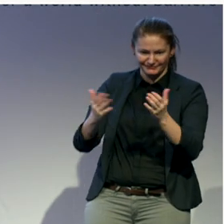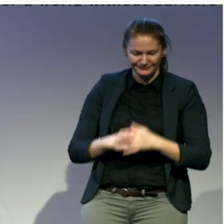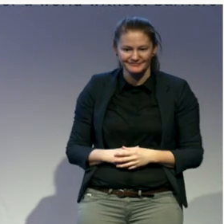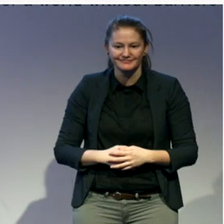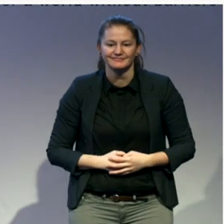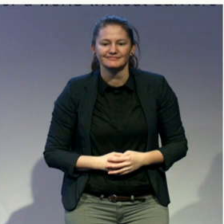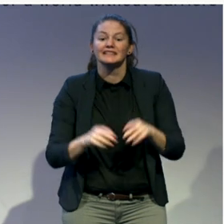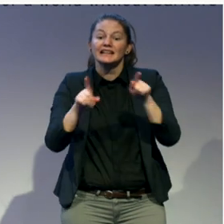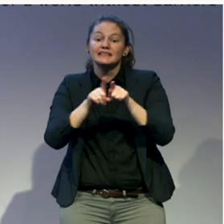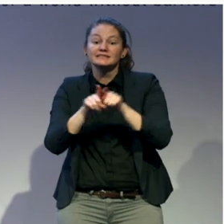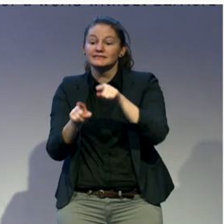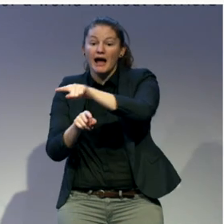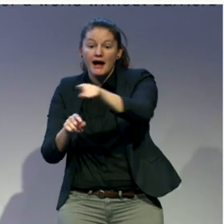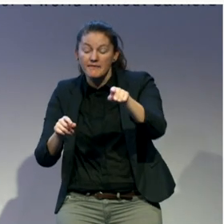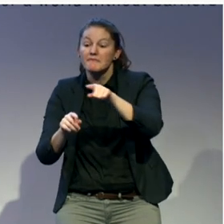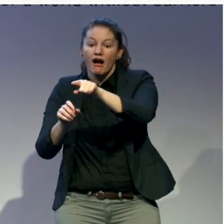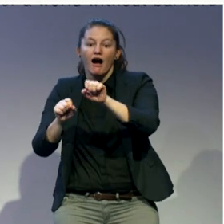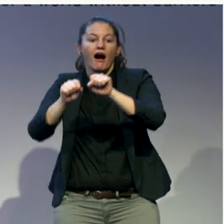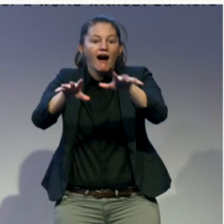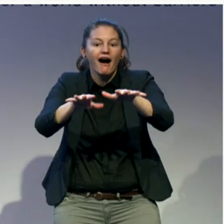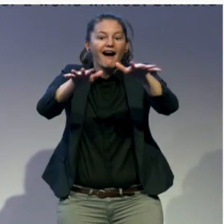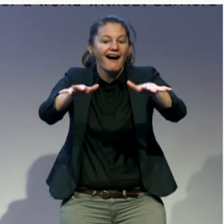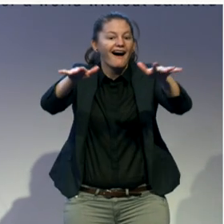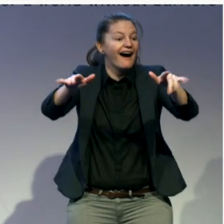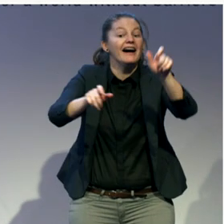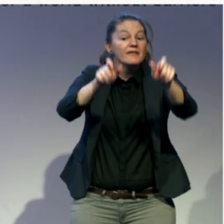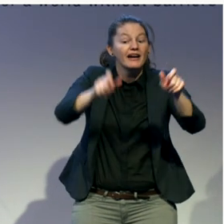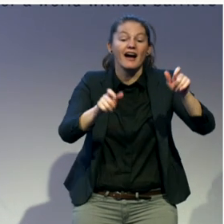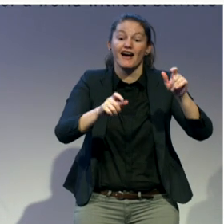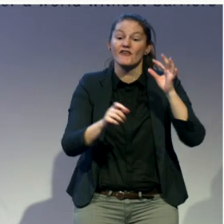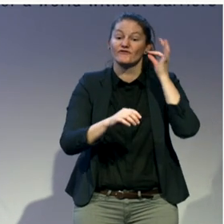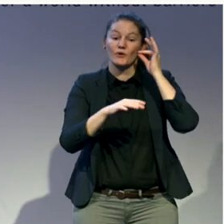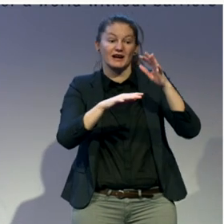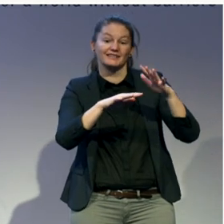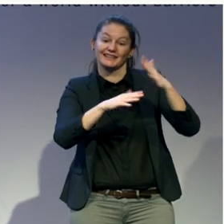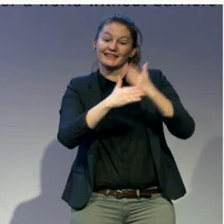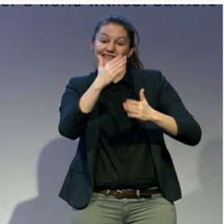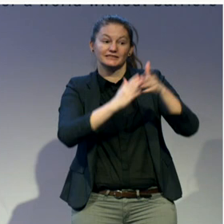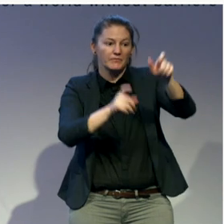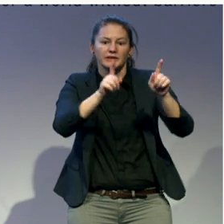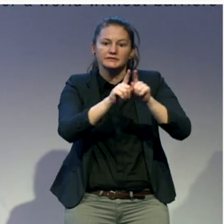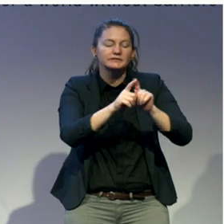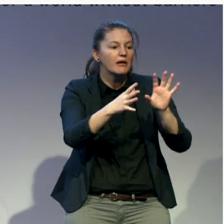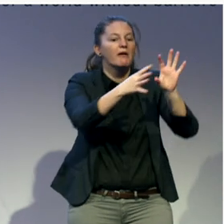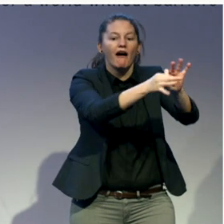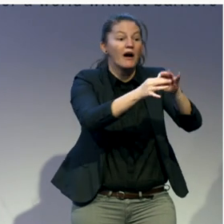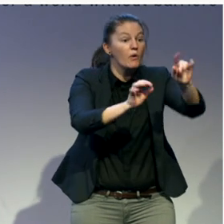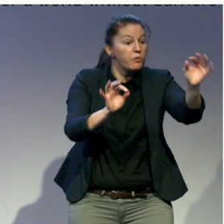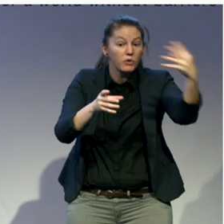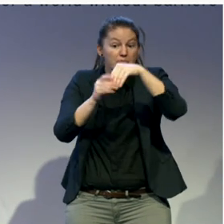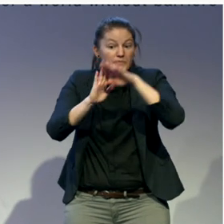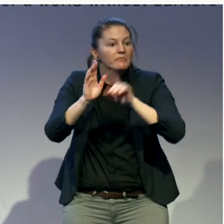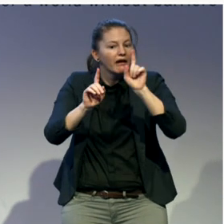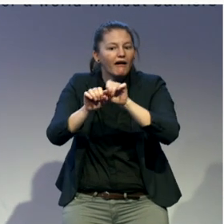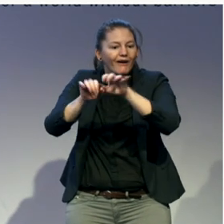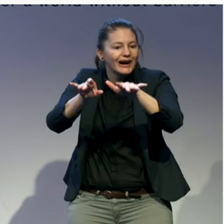program. And this whole networking situation has led to the conclusion for many that I'm not alone. It's not only me, so